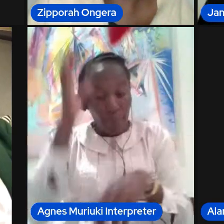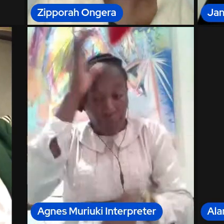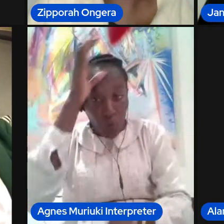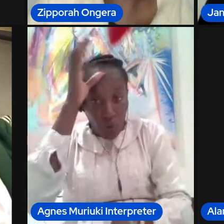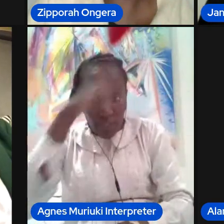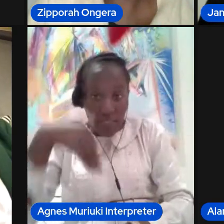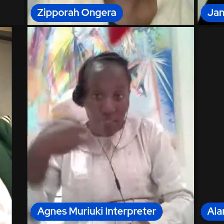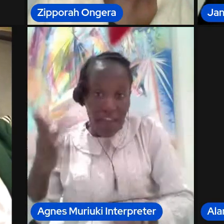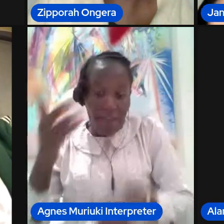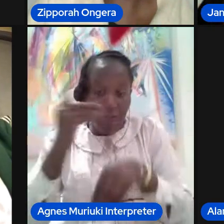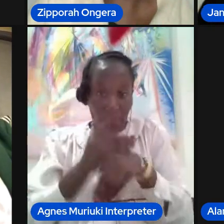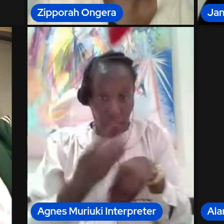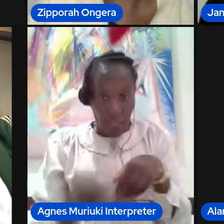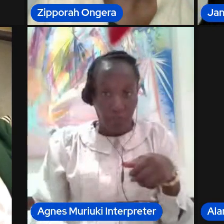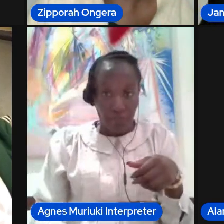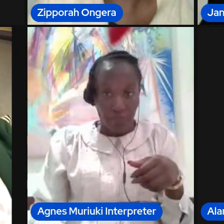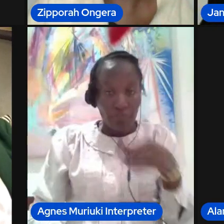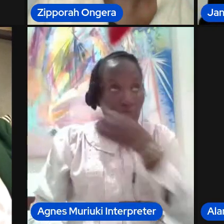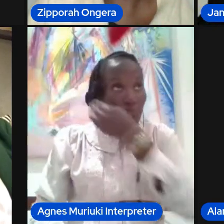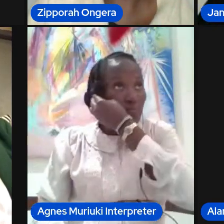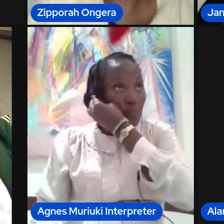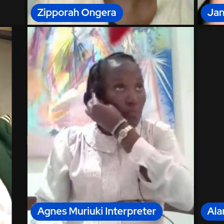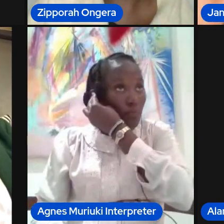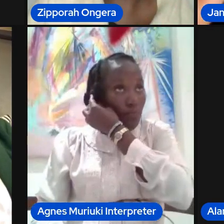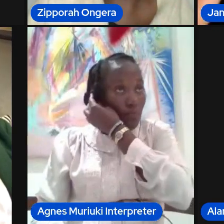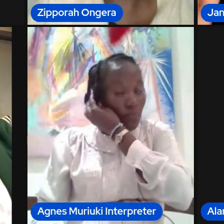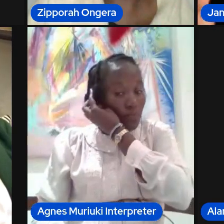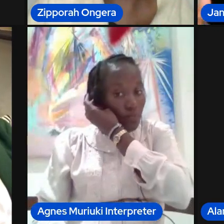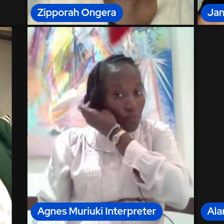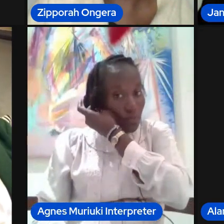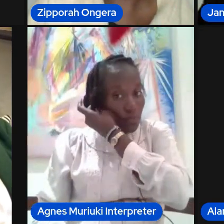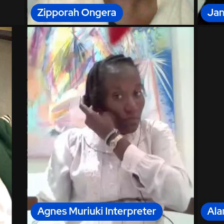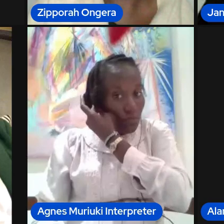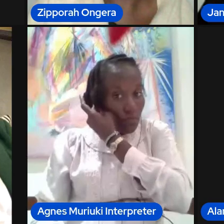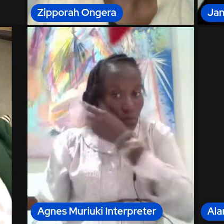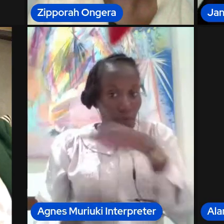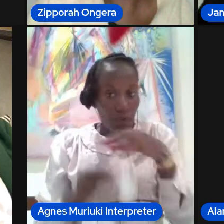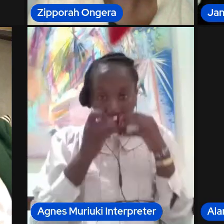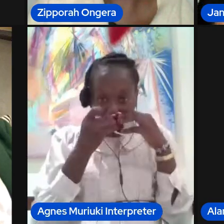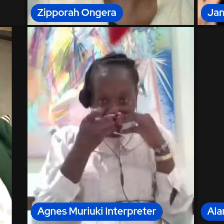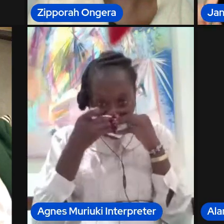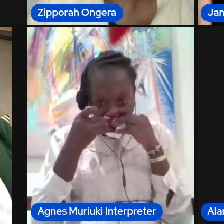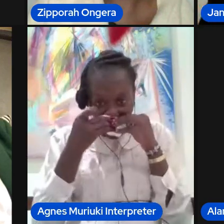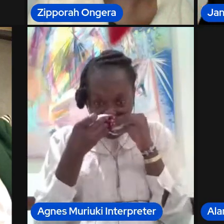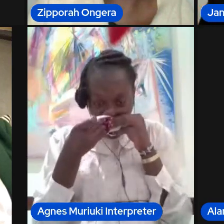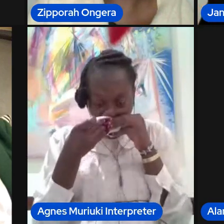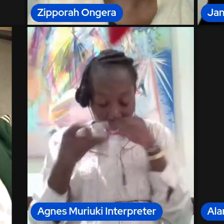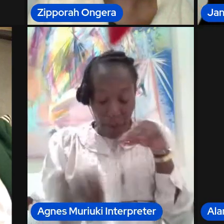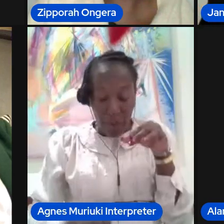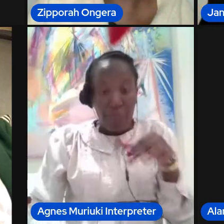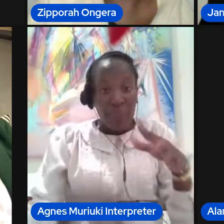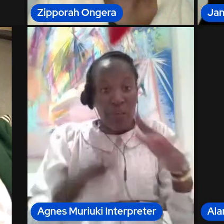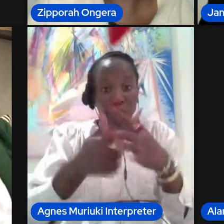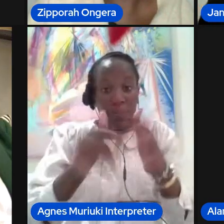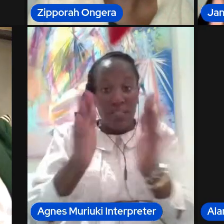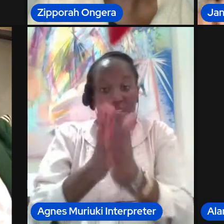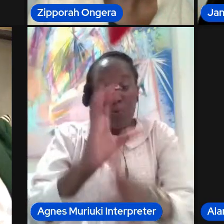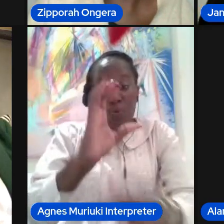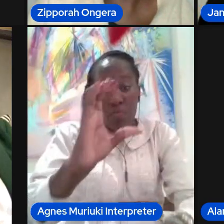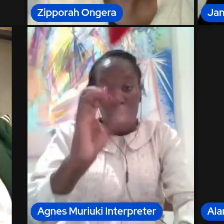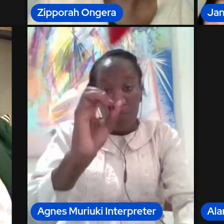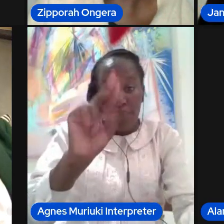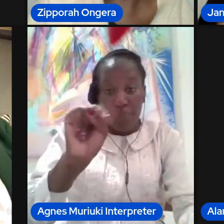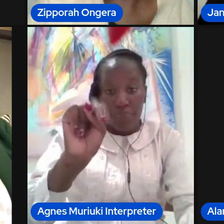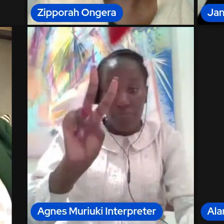everyday conversations? Started with conversations, now we are in the community. Remember, these conversations have to build a community. And